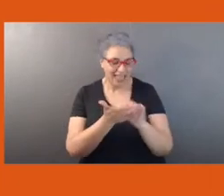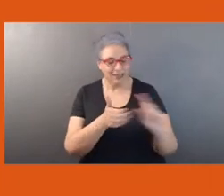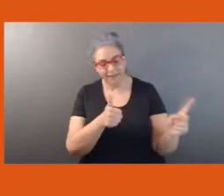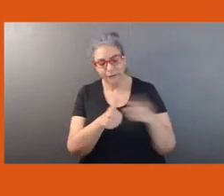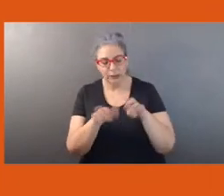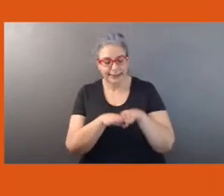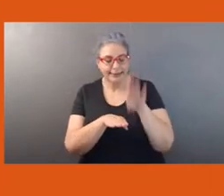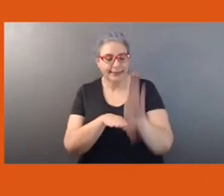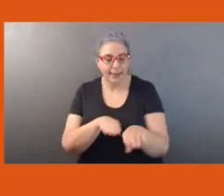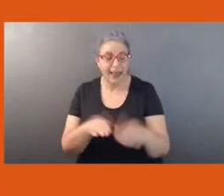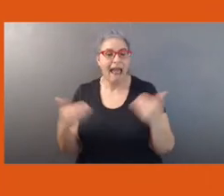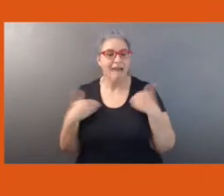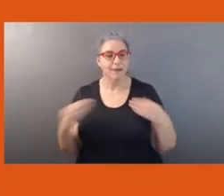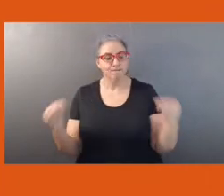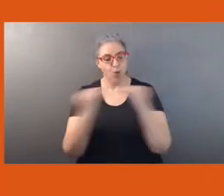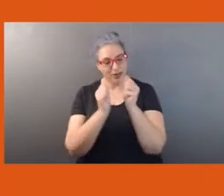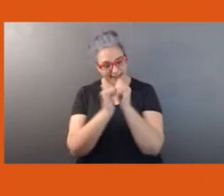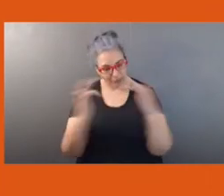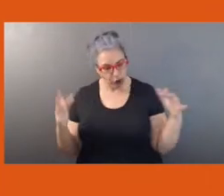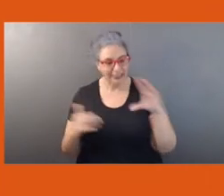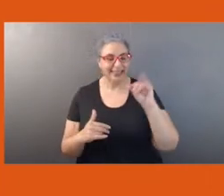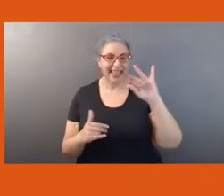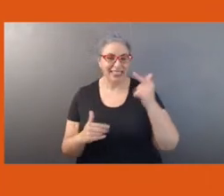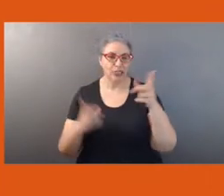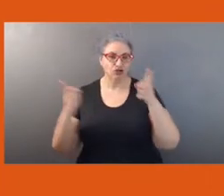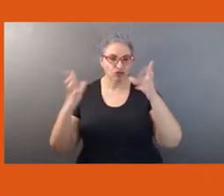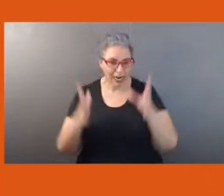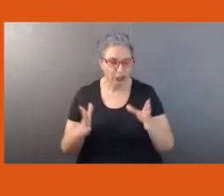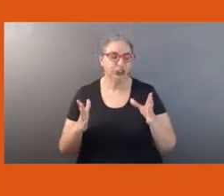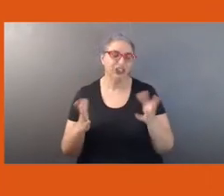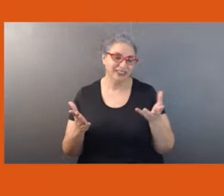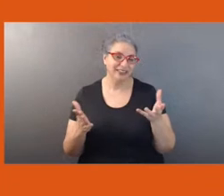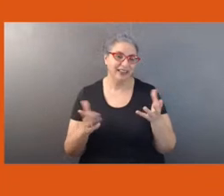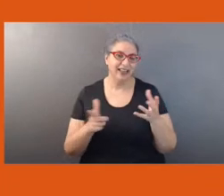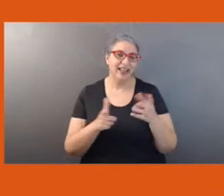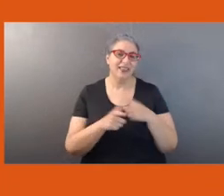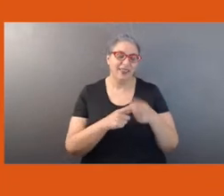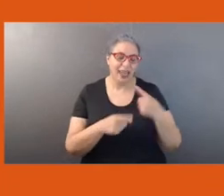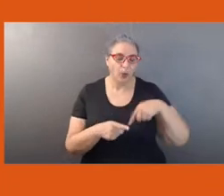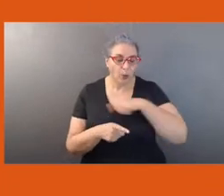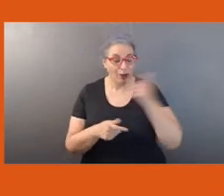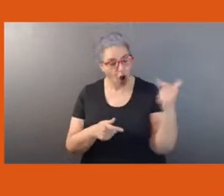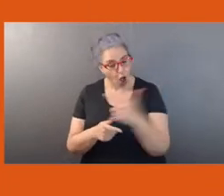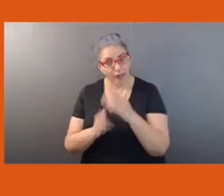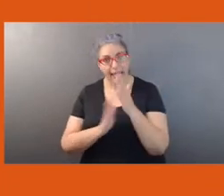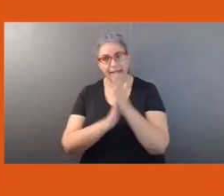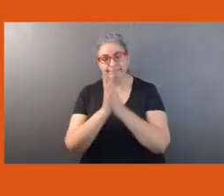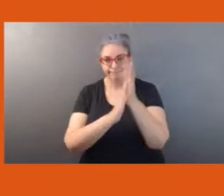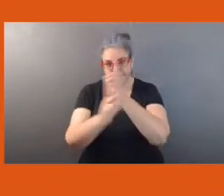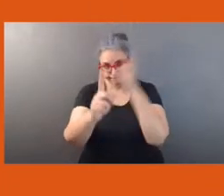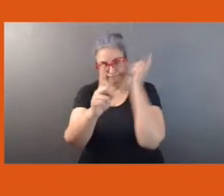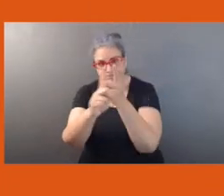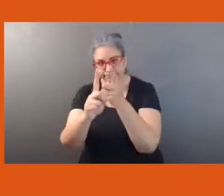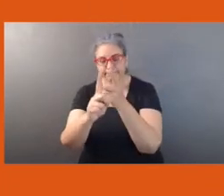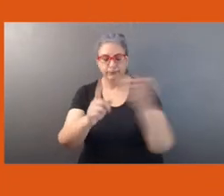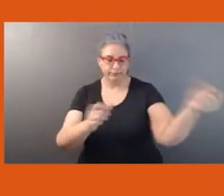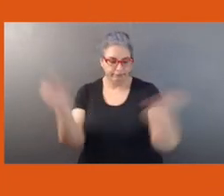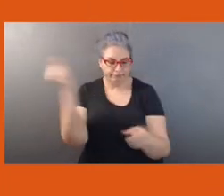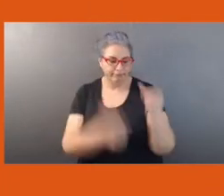you know, having more diverse casting directors so that we all strive to cast diverse